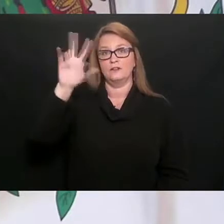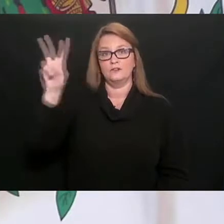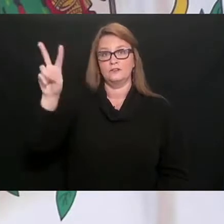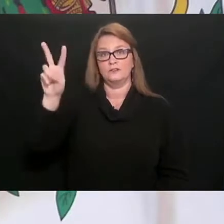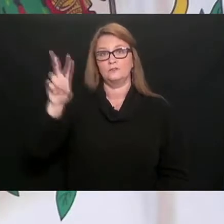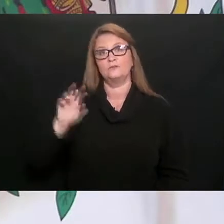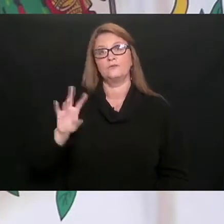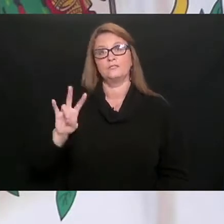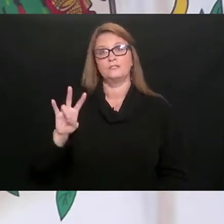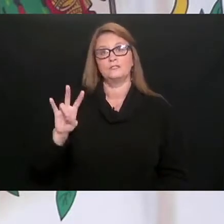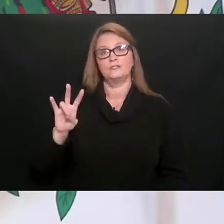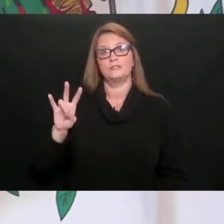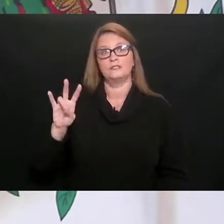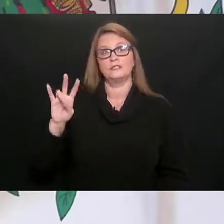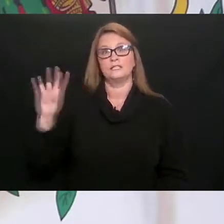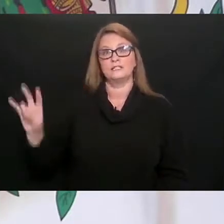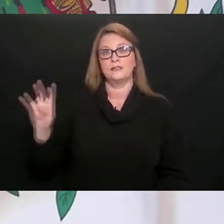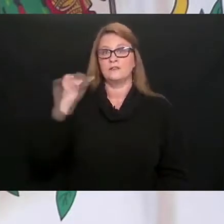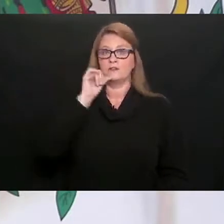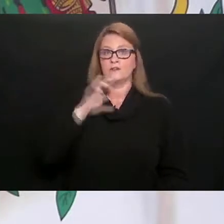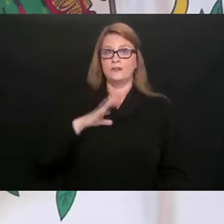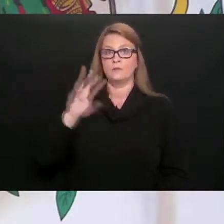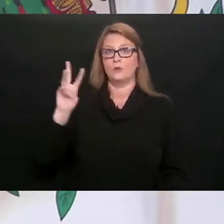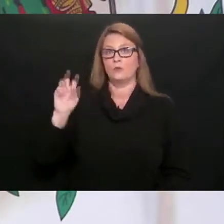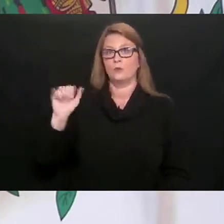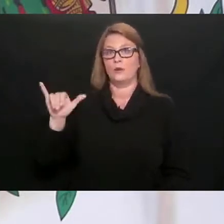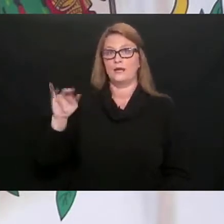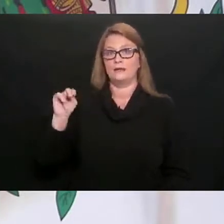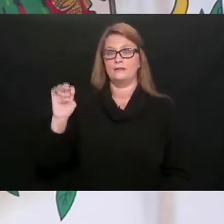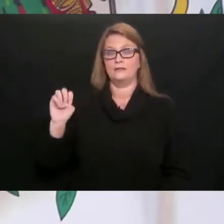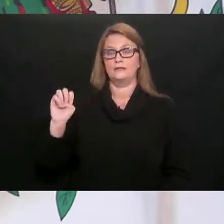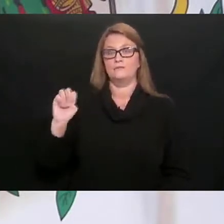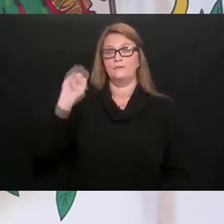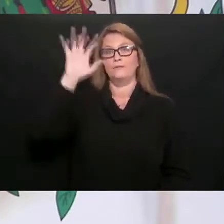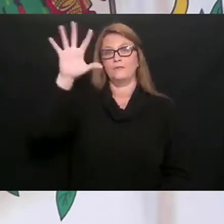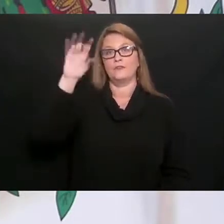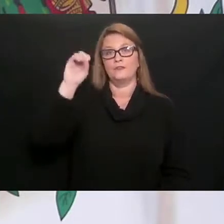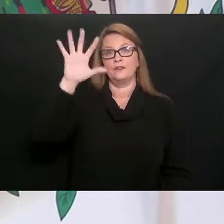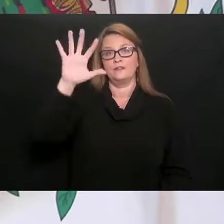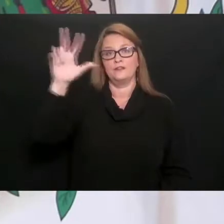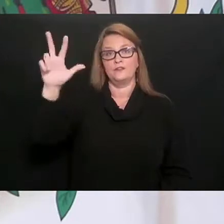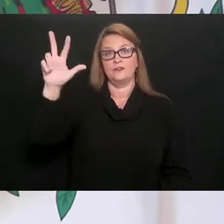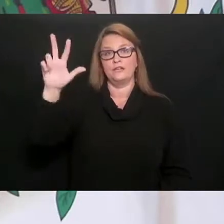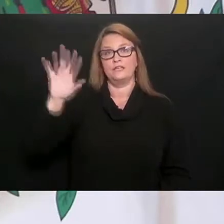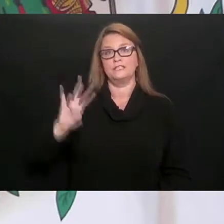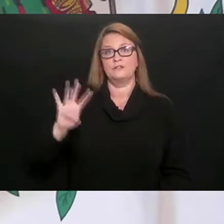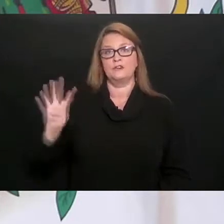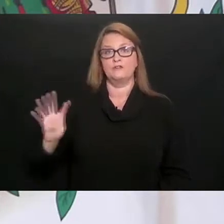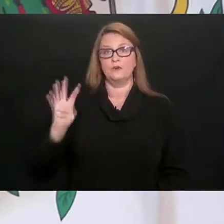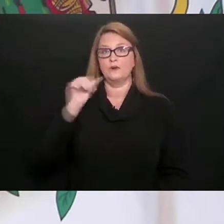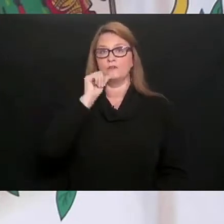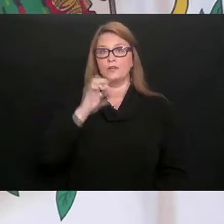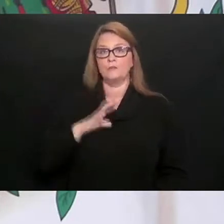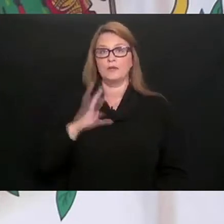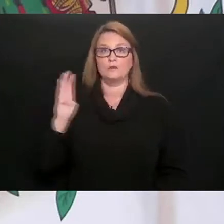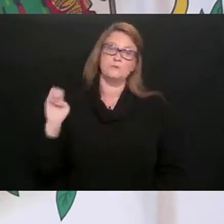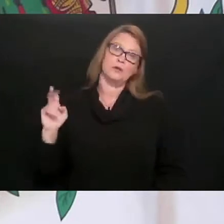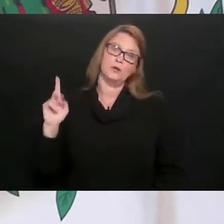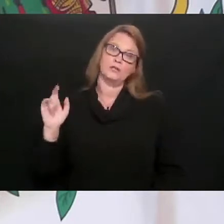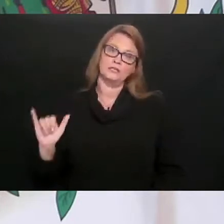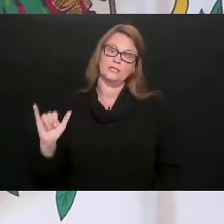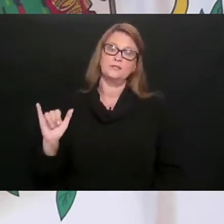death, a 70-year-old female from Wayne County. The 5,053rd death, a 74-year-old female from Berkeley